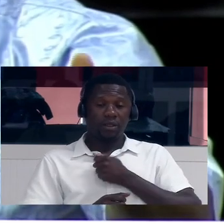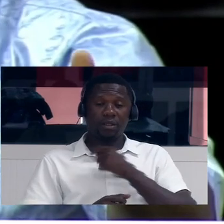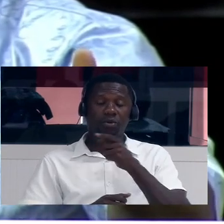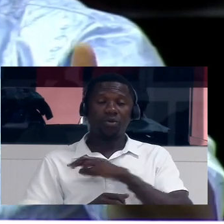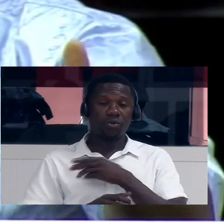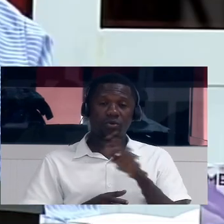do you say to that?